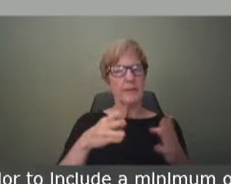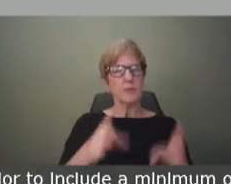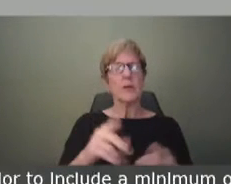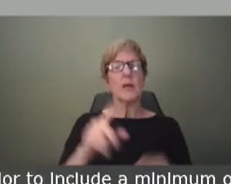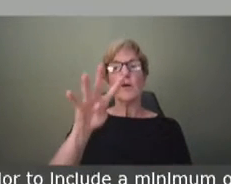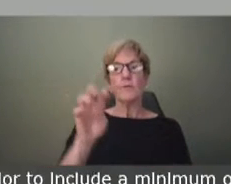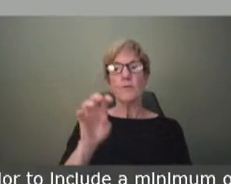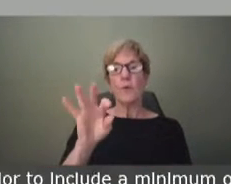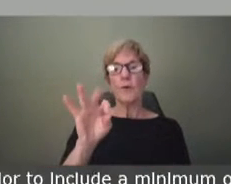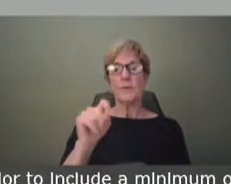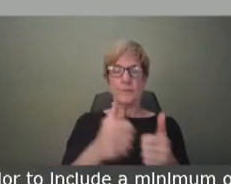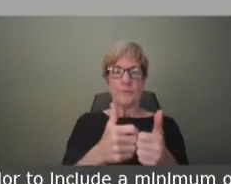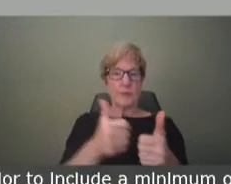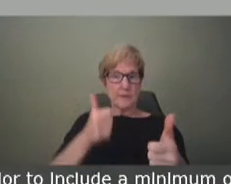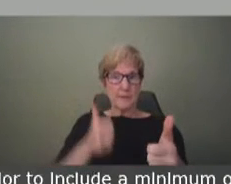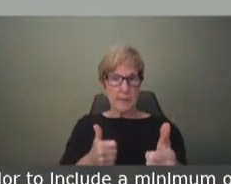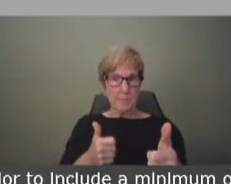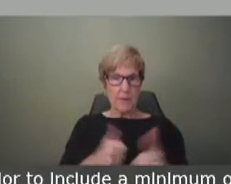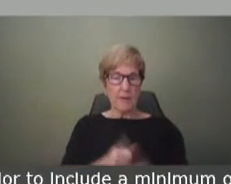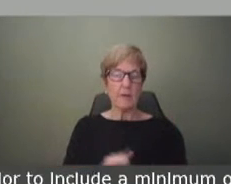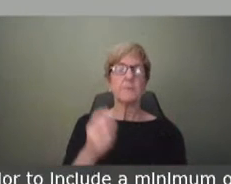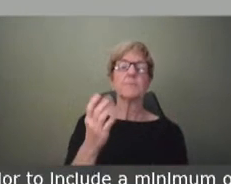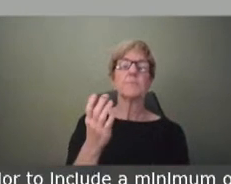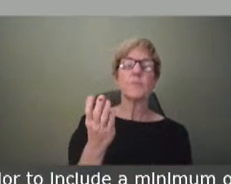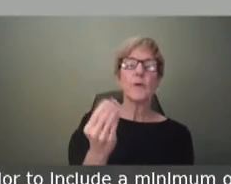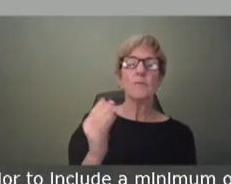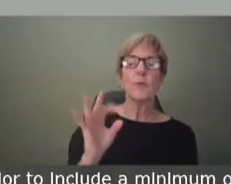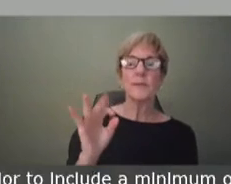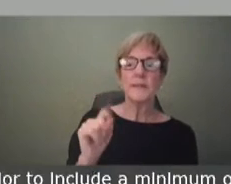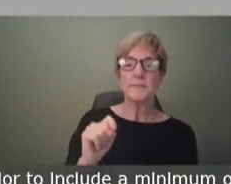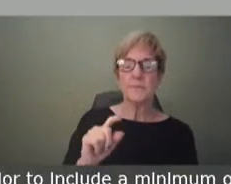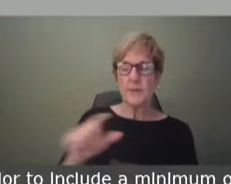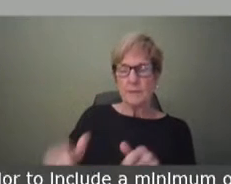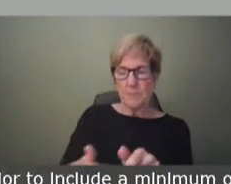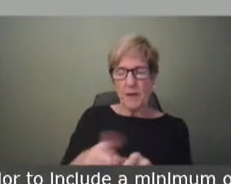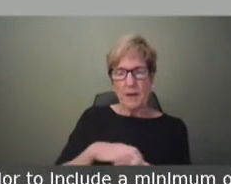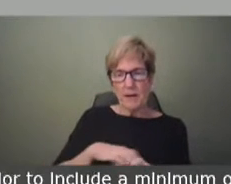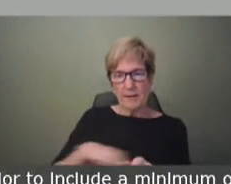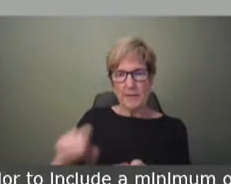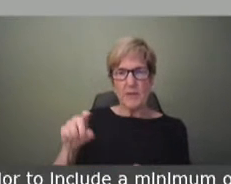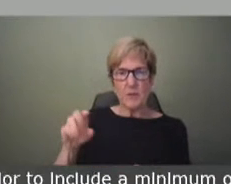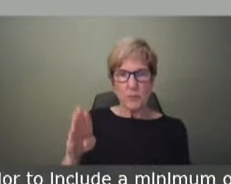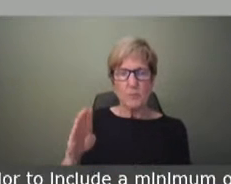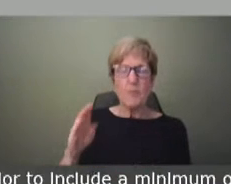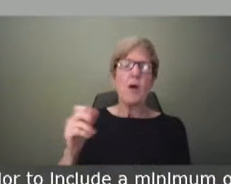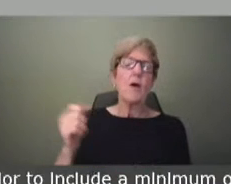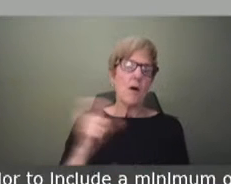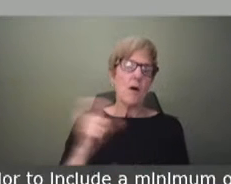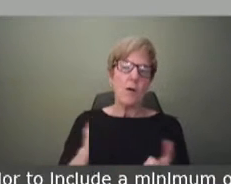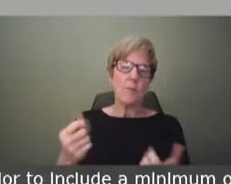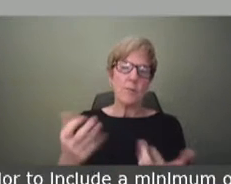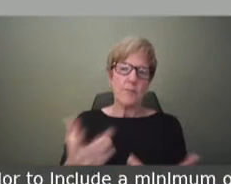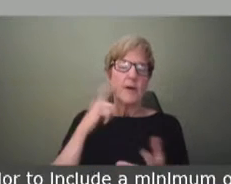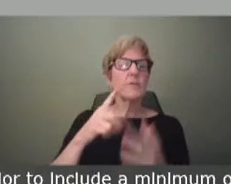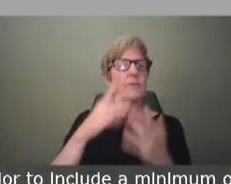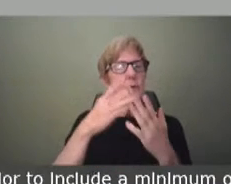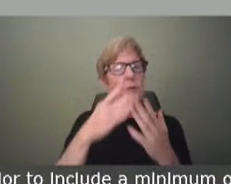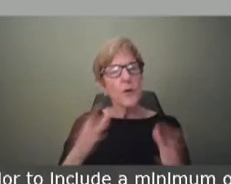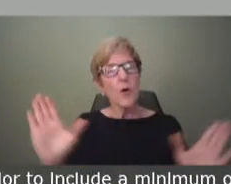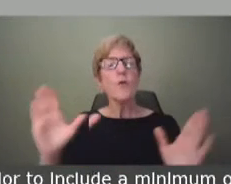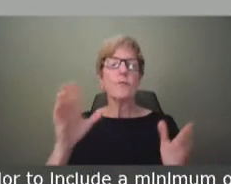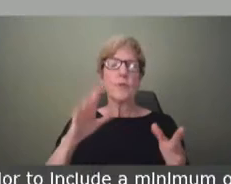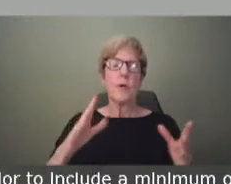reduction of setback from 14 ft uh at back of curb all yards and setbacks will be provided for the overall parcel and not Prov